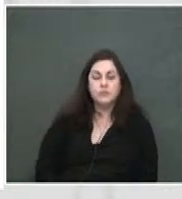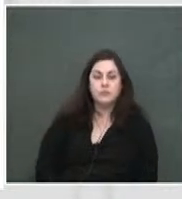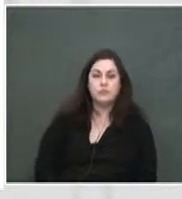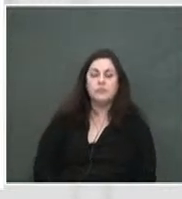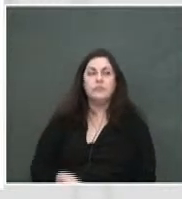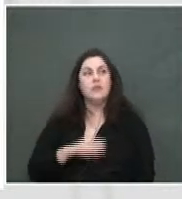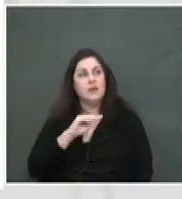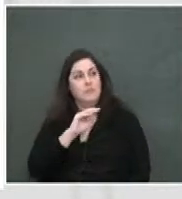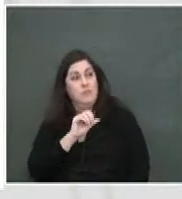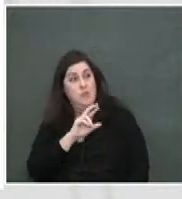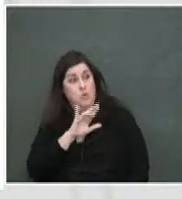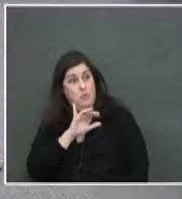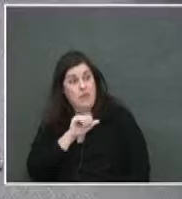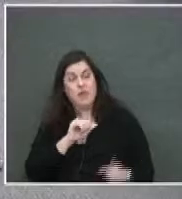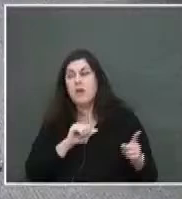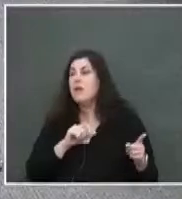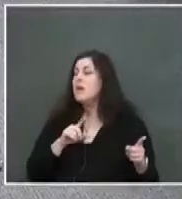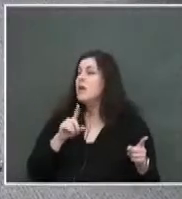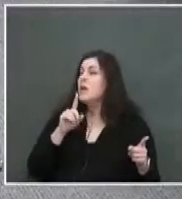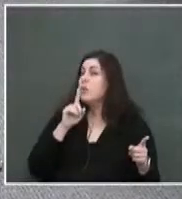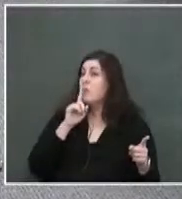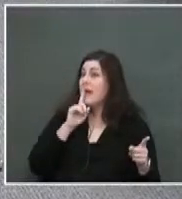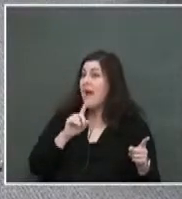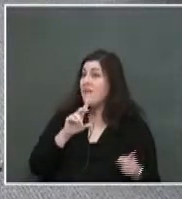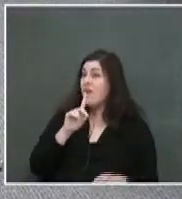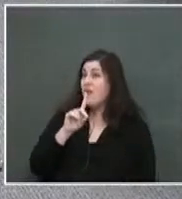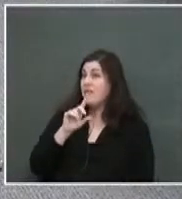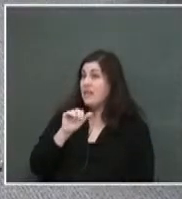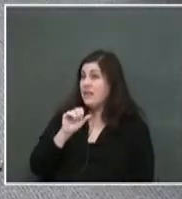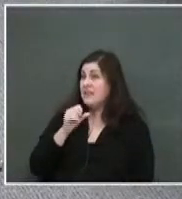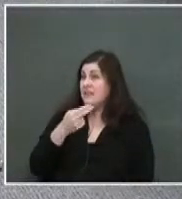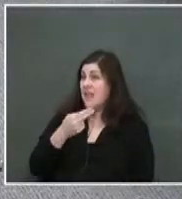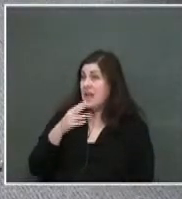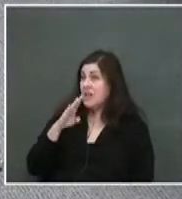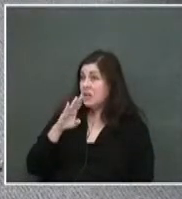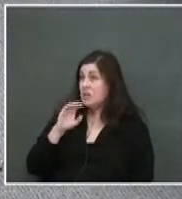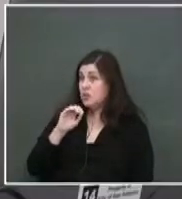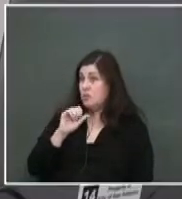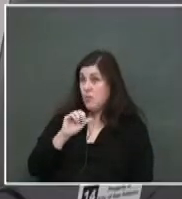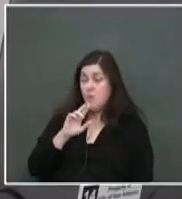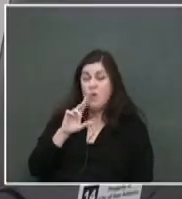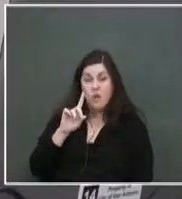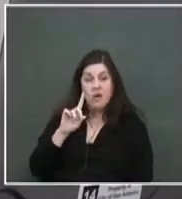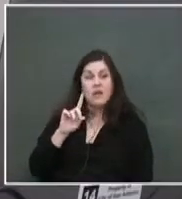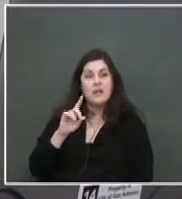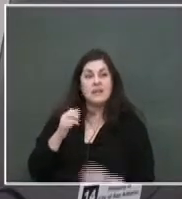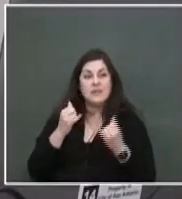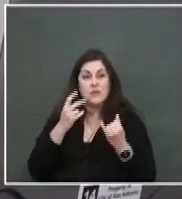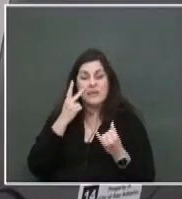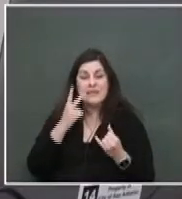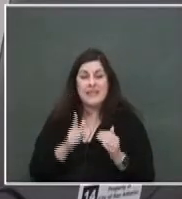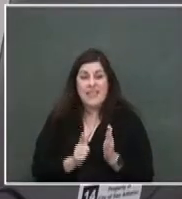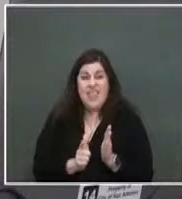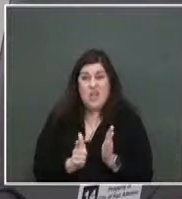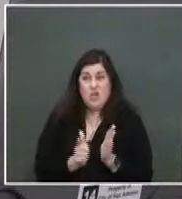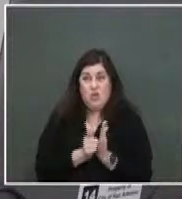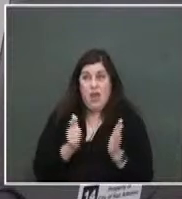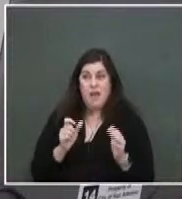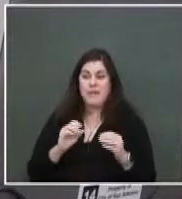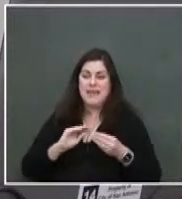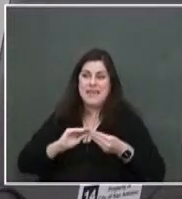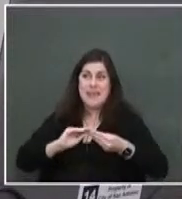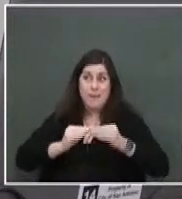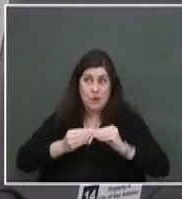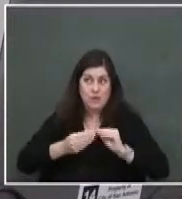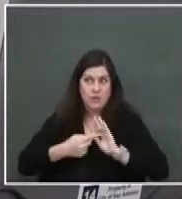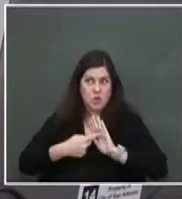I was just going to say, we have on our dashboard today, you can see the crime statistics, the same statistic